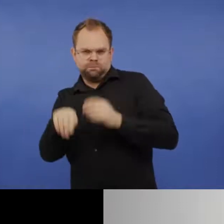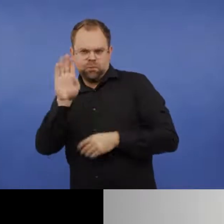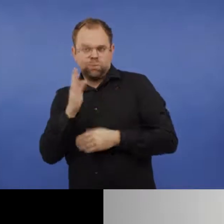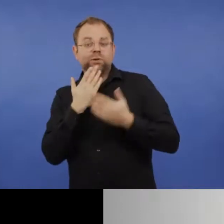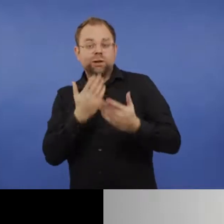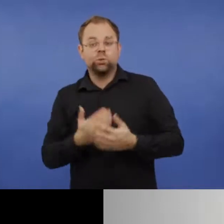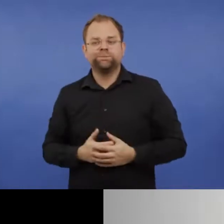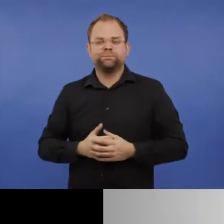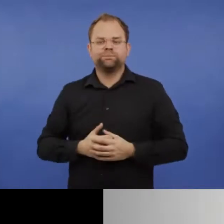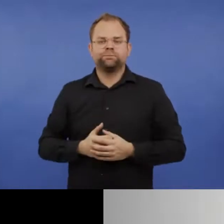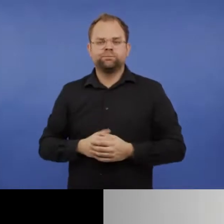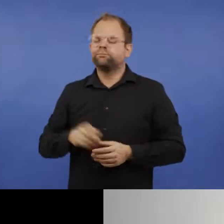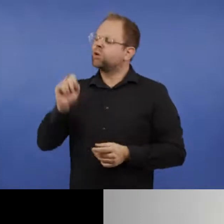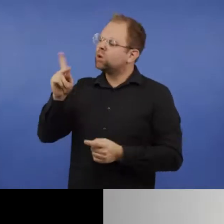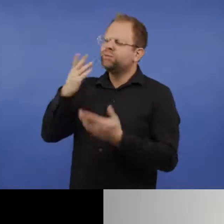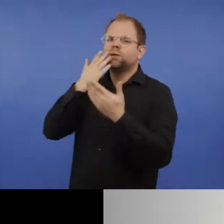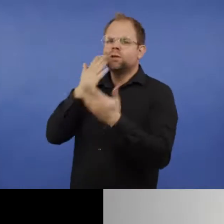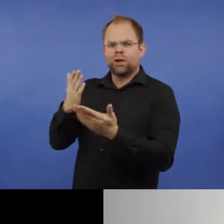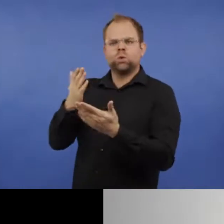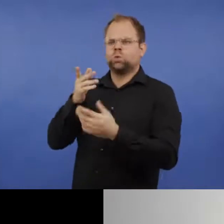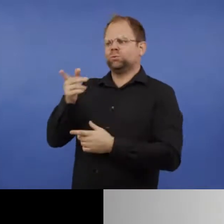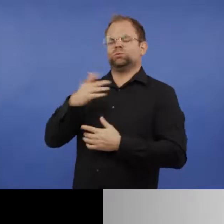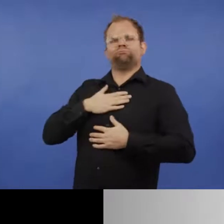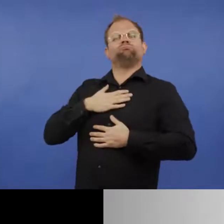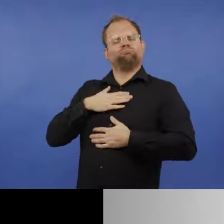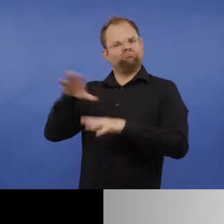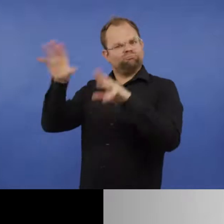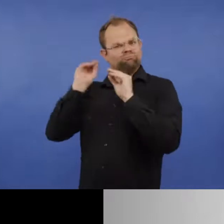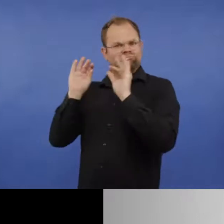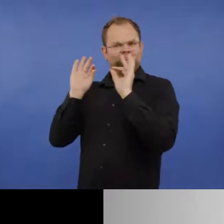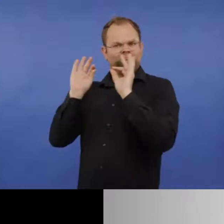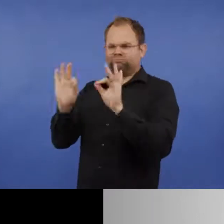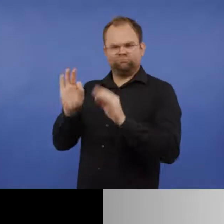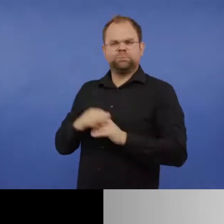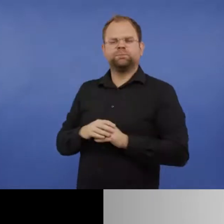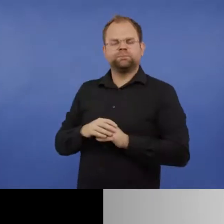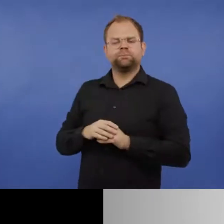me first of all return to Haitham Al-Saka. The floor is yours.